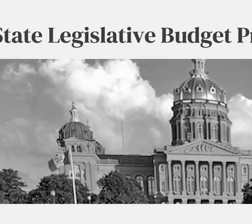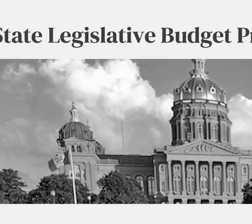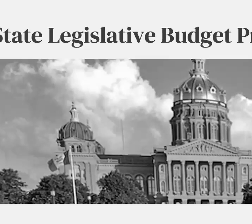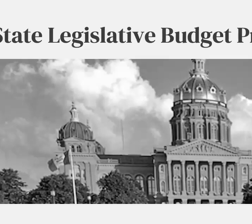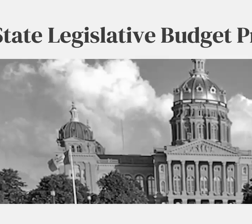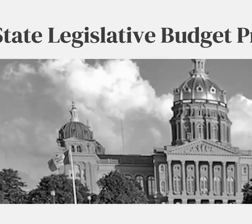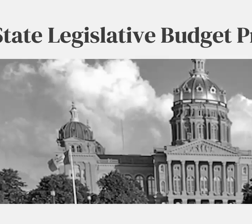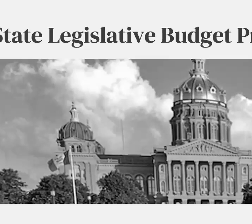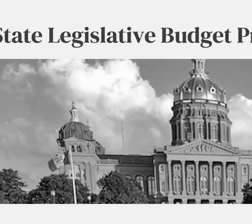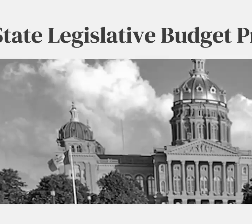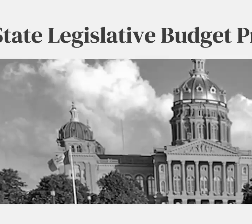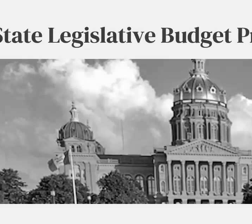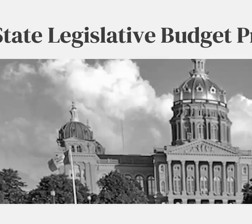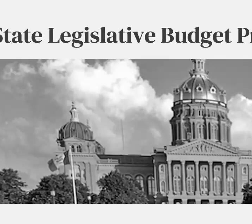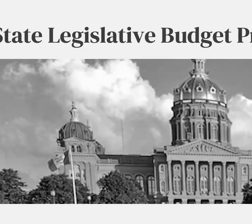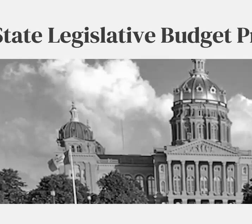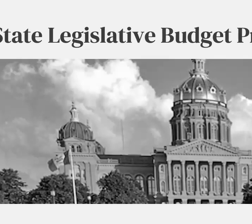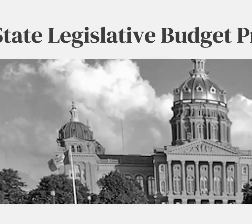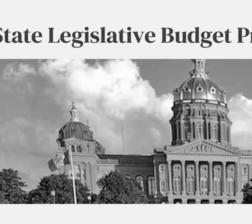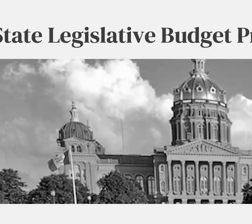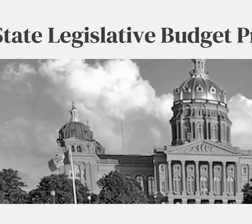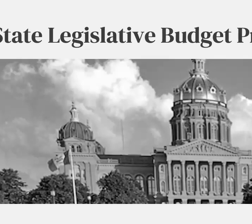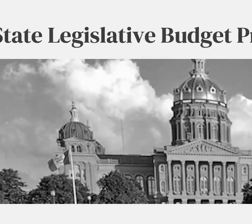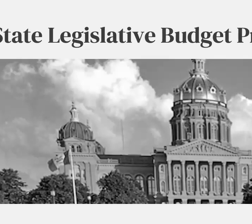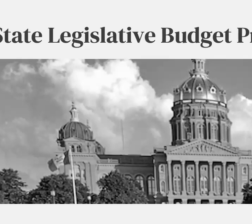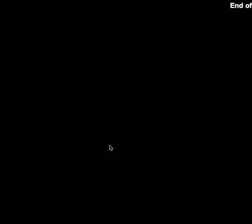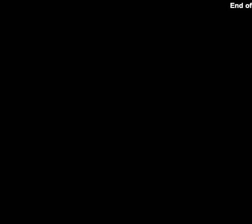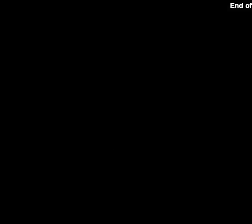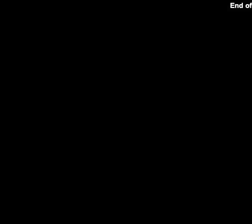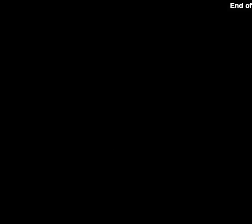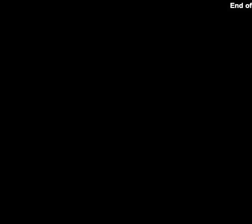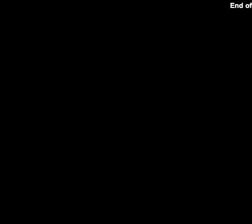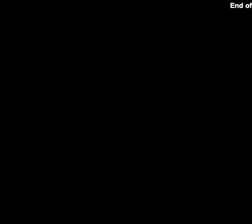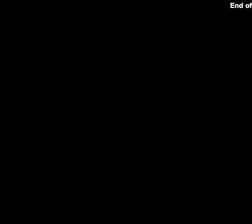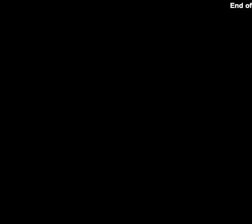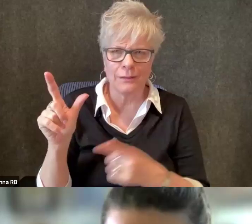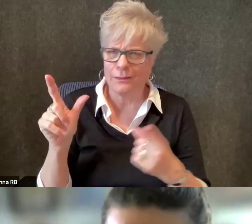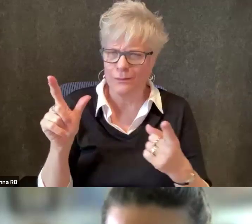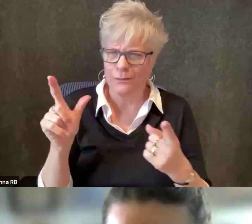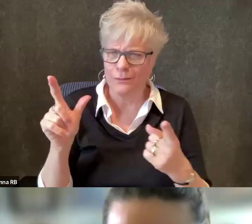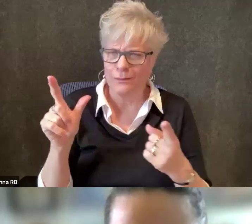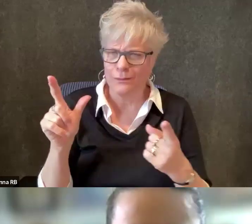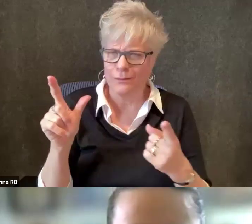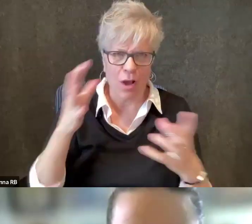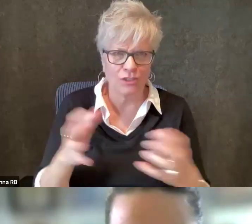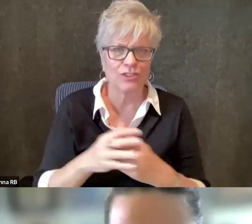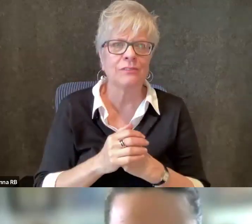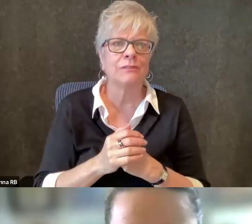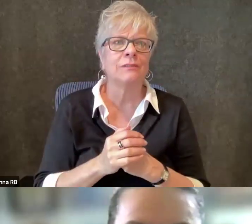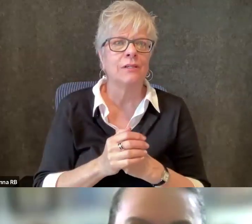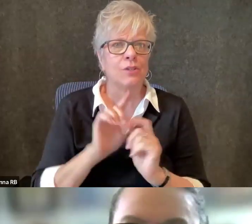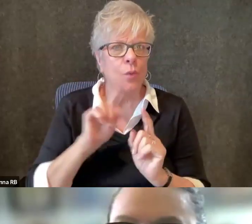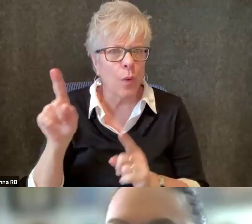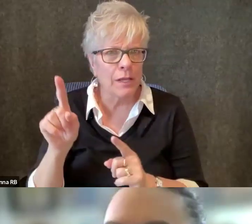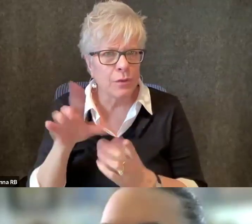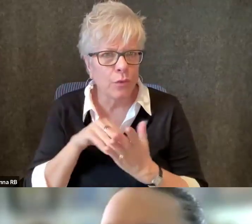Amy and I were in a subcommittee one day listening to a bill that we didn't really know much about, so we went to get information on